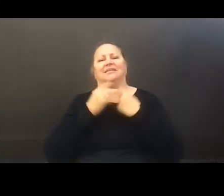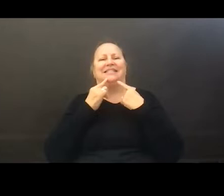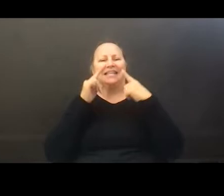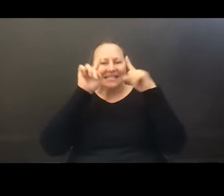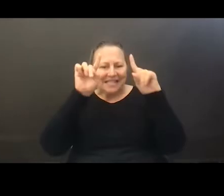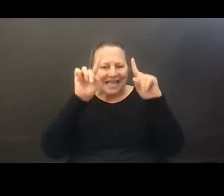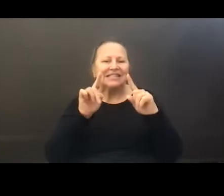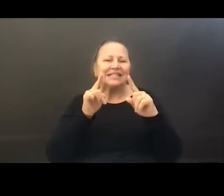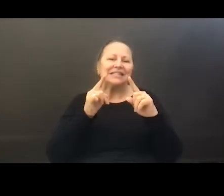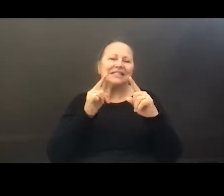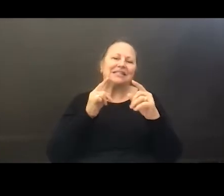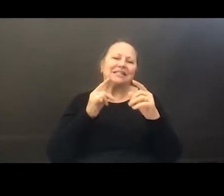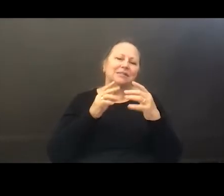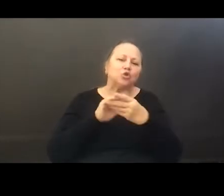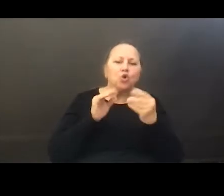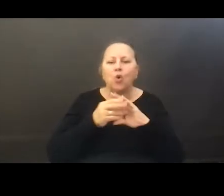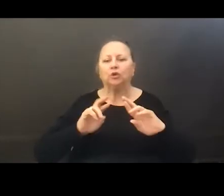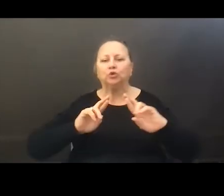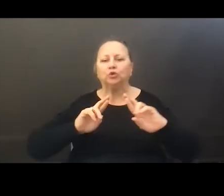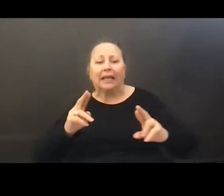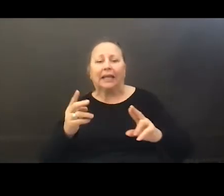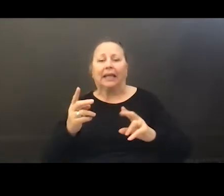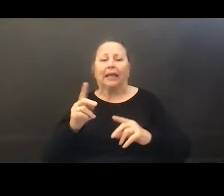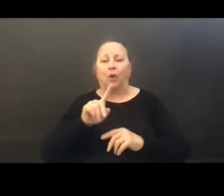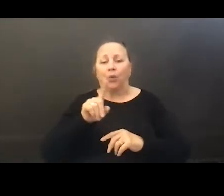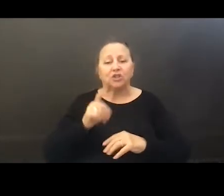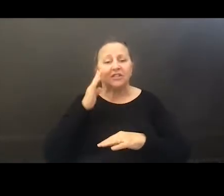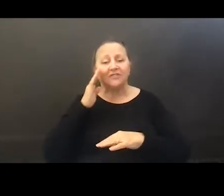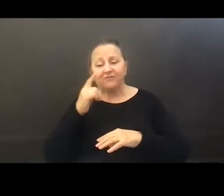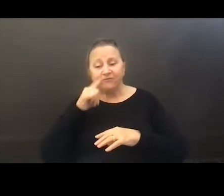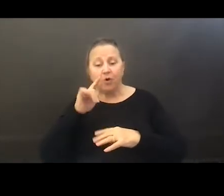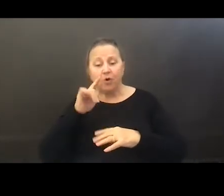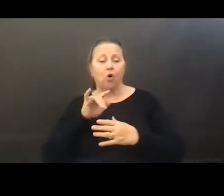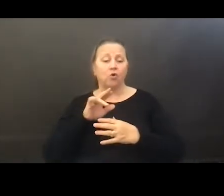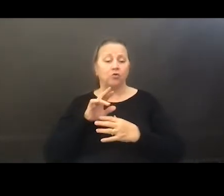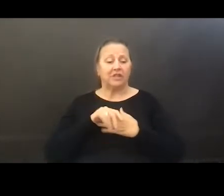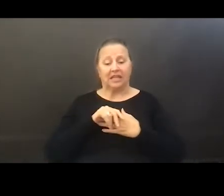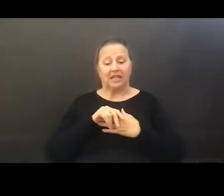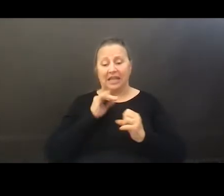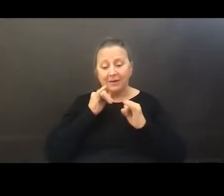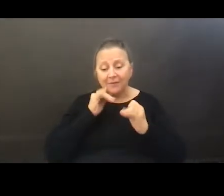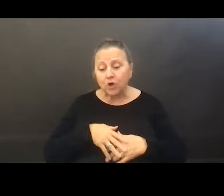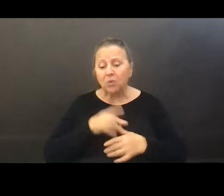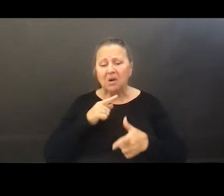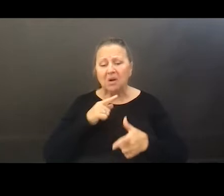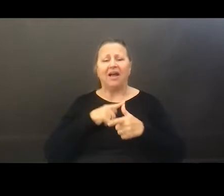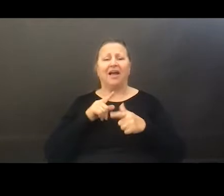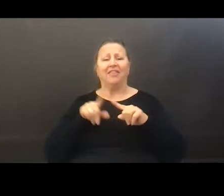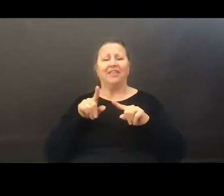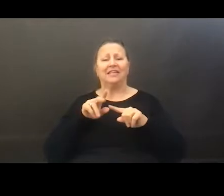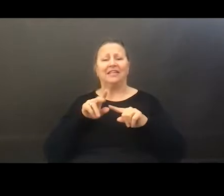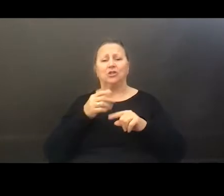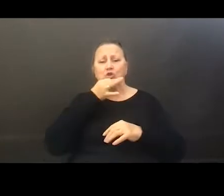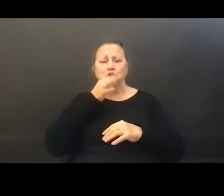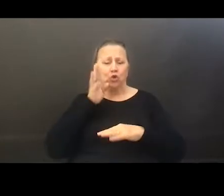stories ready, questions for the interviewer. Then you'll be sending out your thank you notes in no time and getting ready for salary